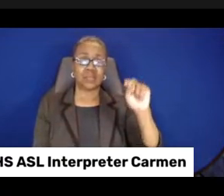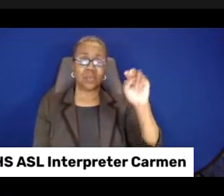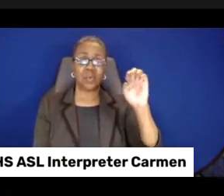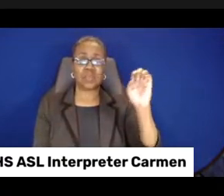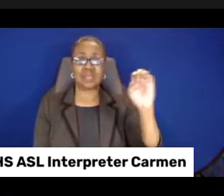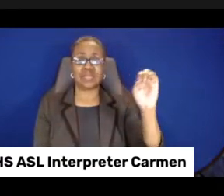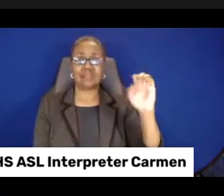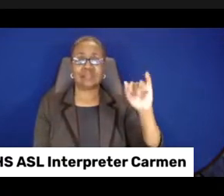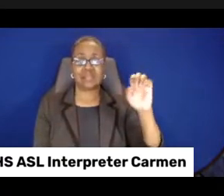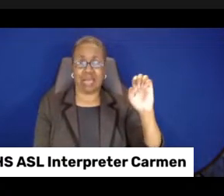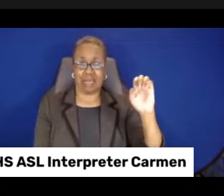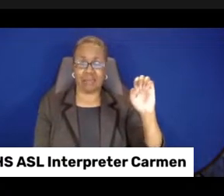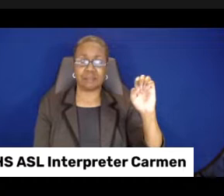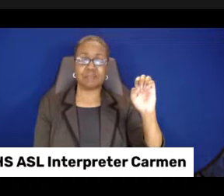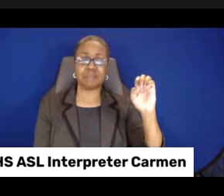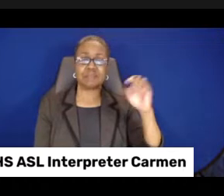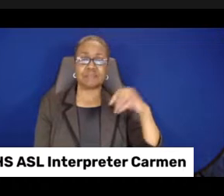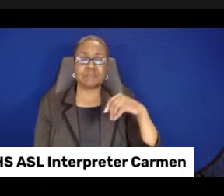side.